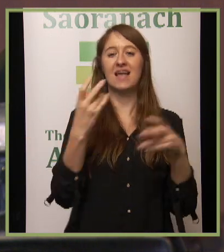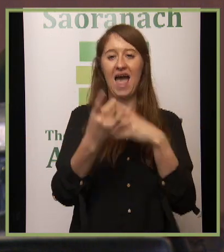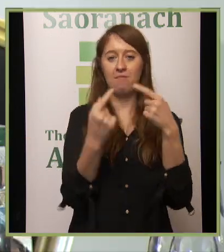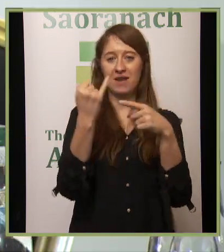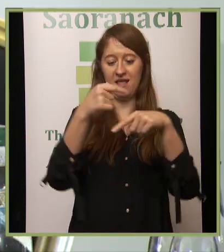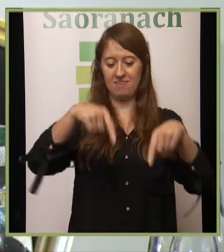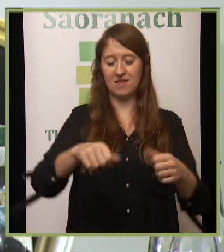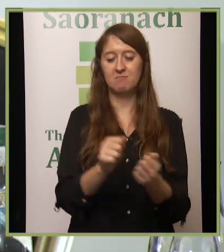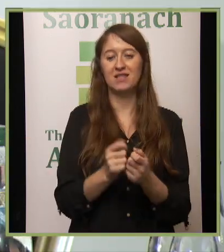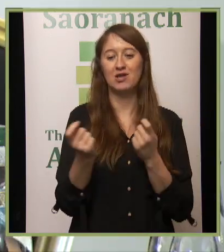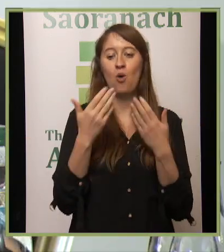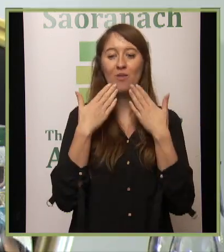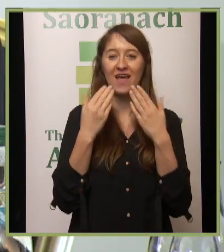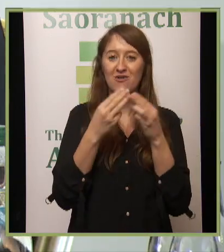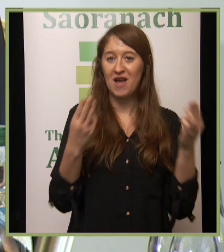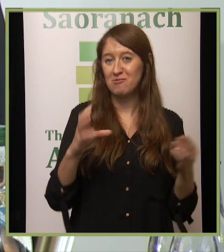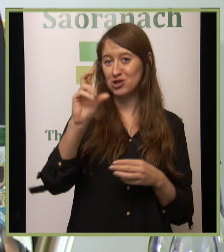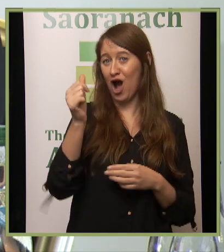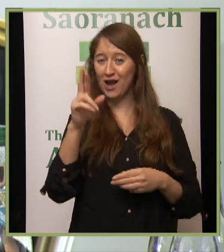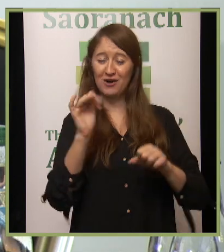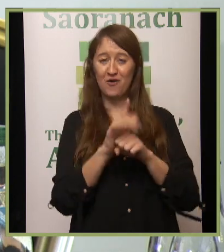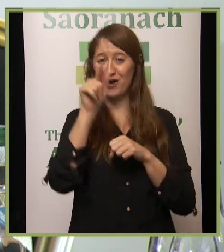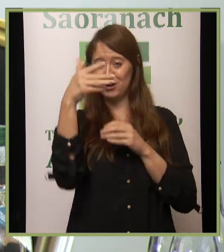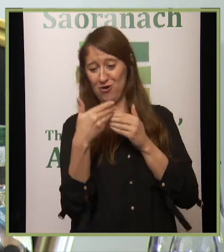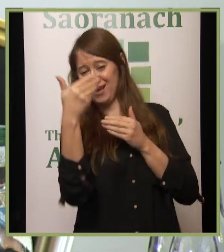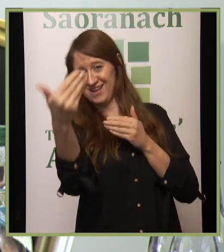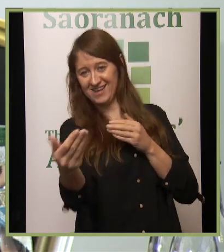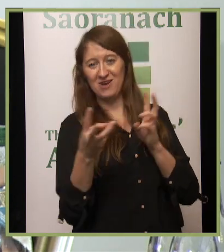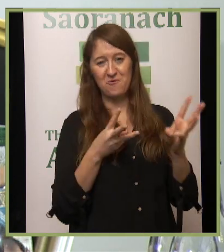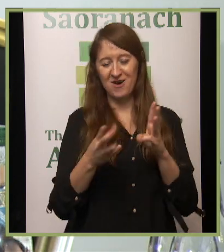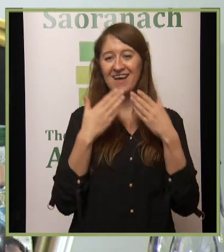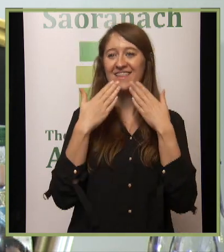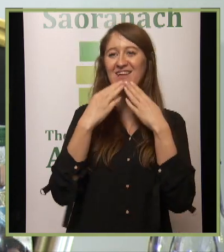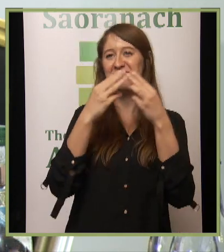that in advance of the work that we will be working on together. Thank you, Conor.